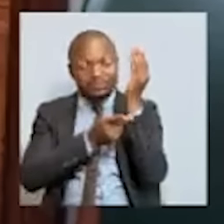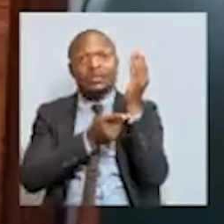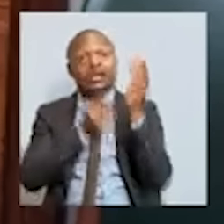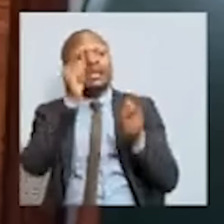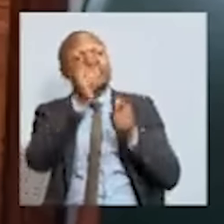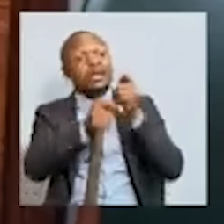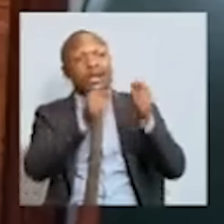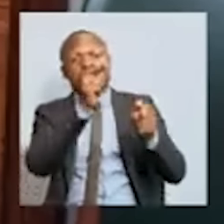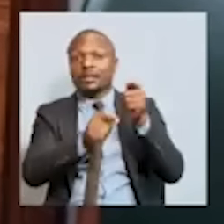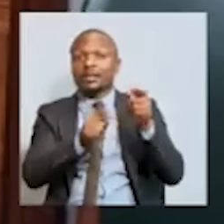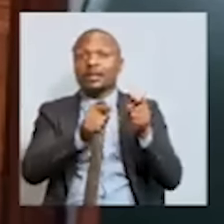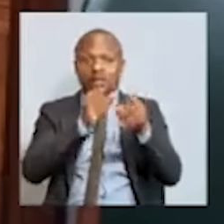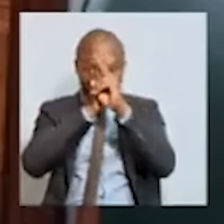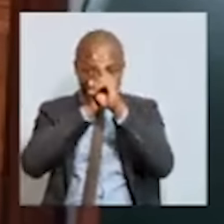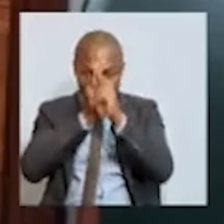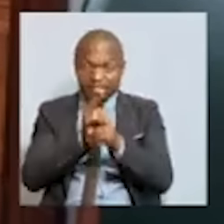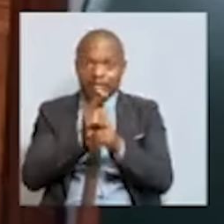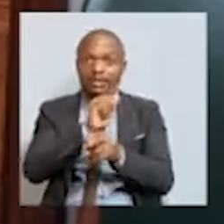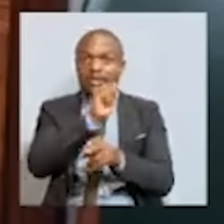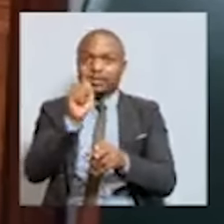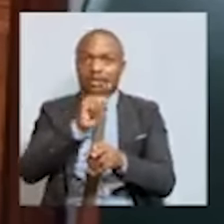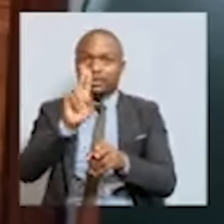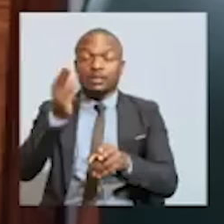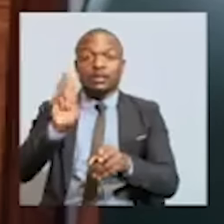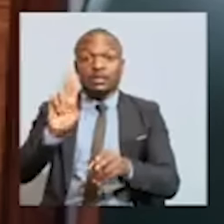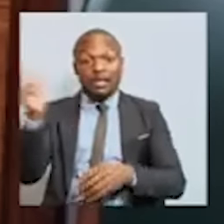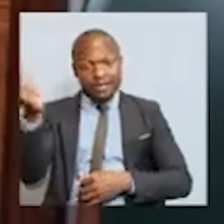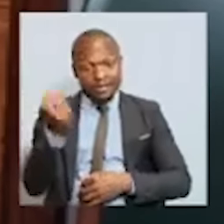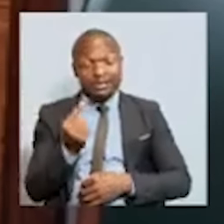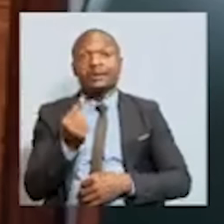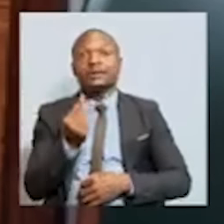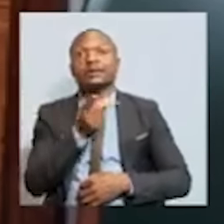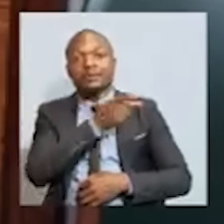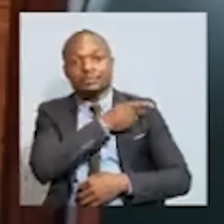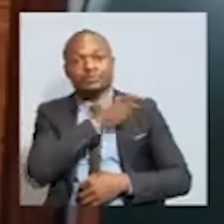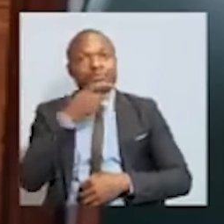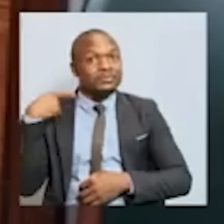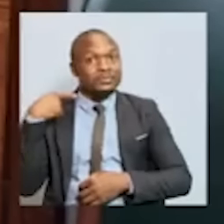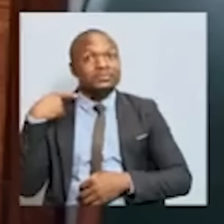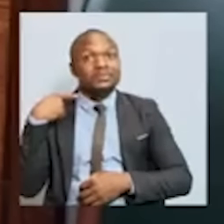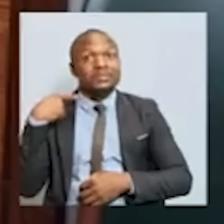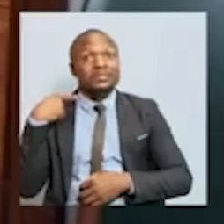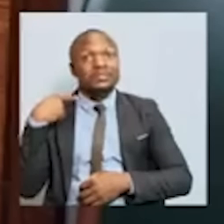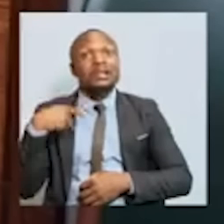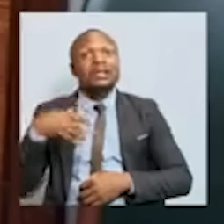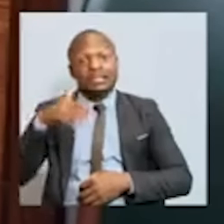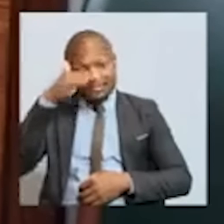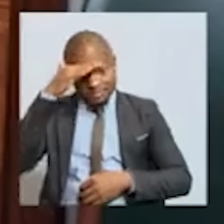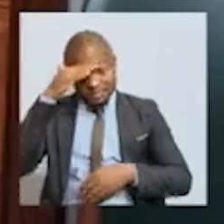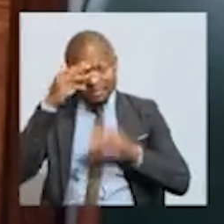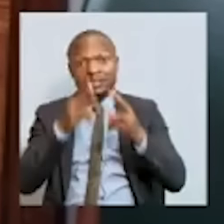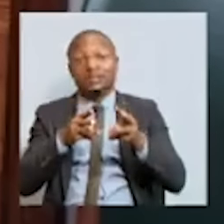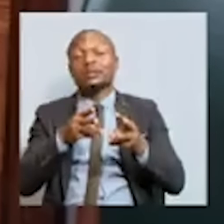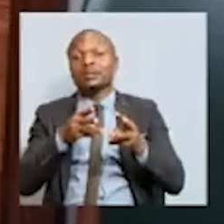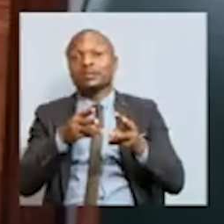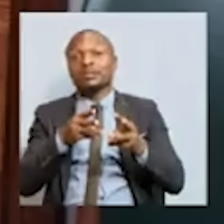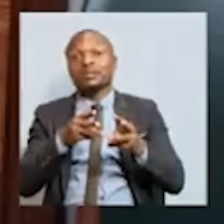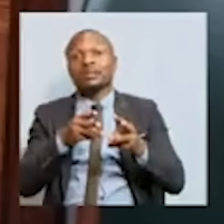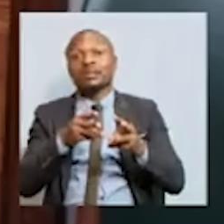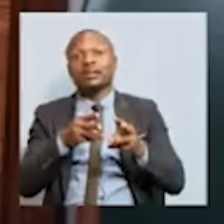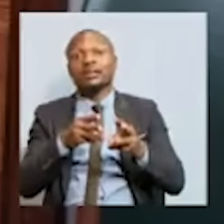Mr. Munir Zulu MP of returning to the chamber in a drunken state, making threats of shooting